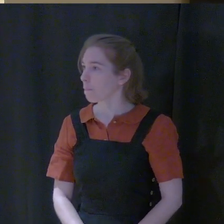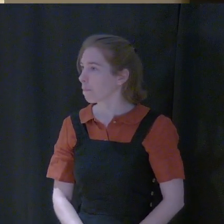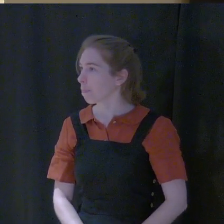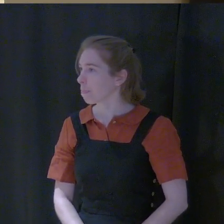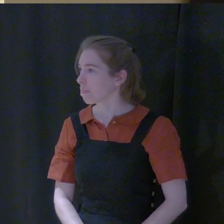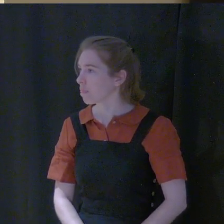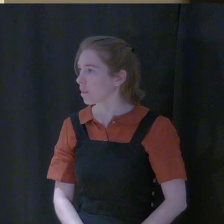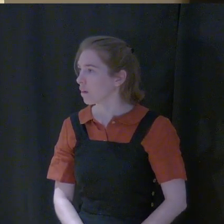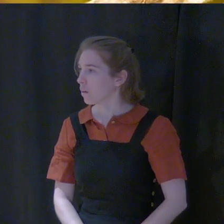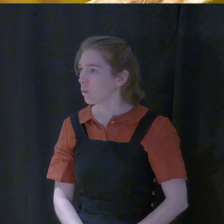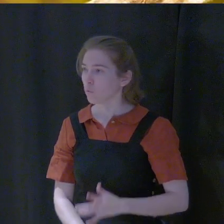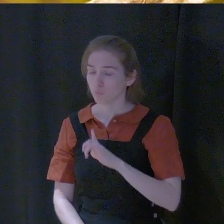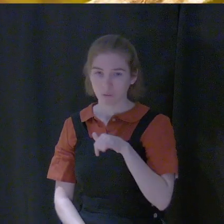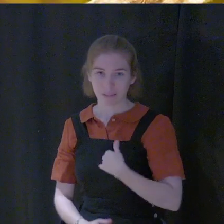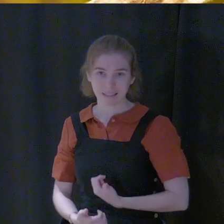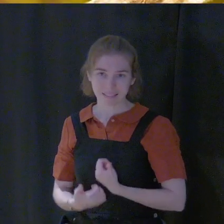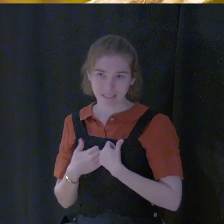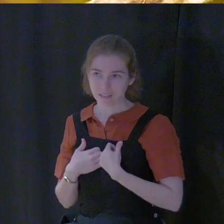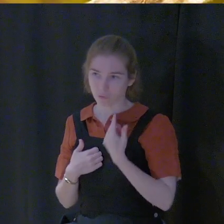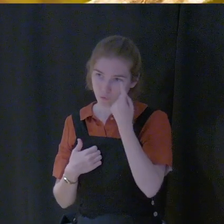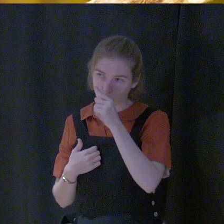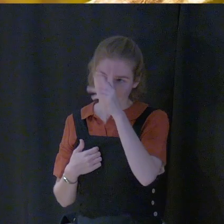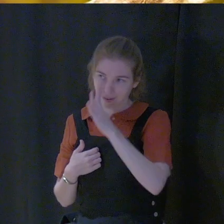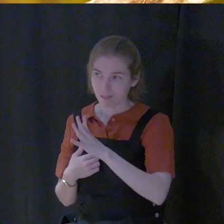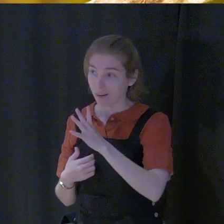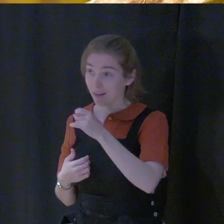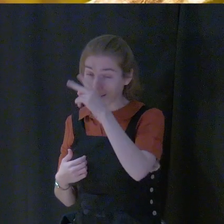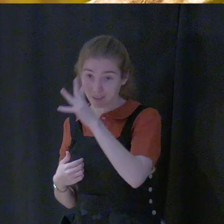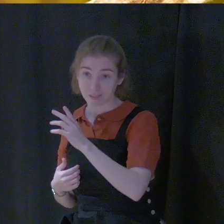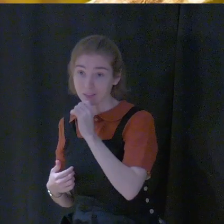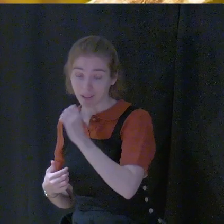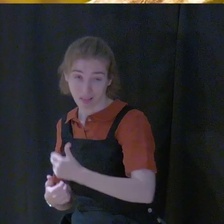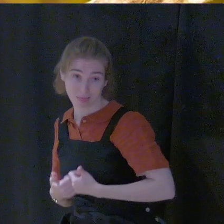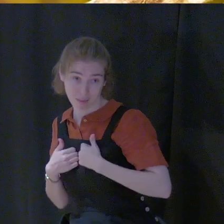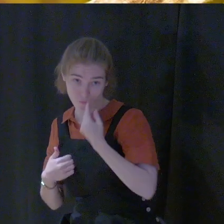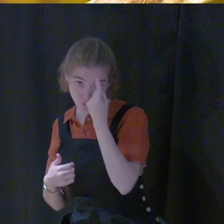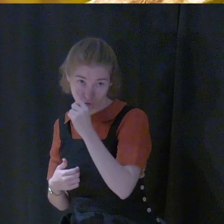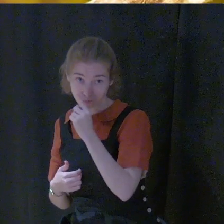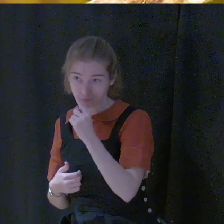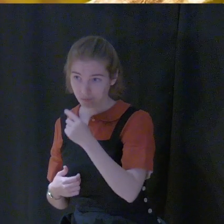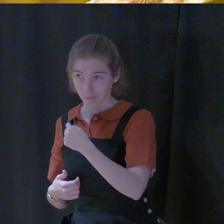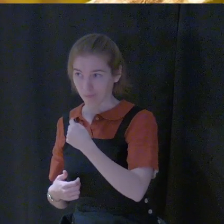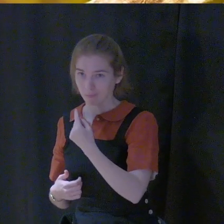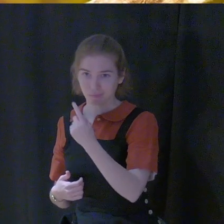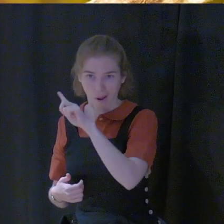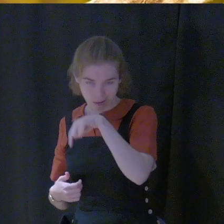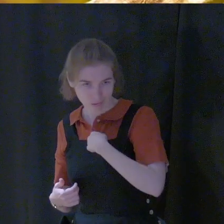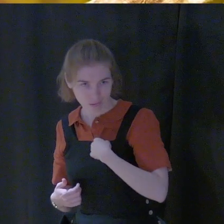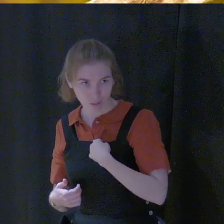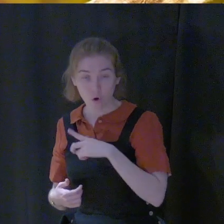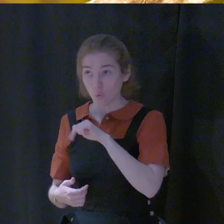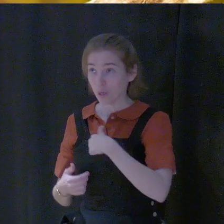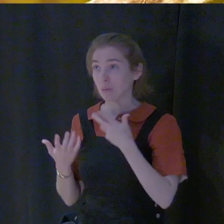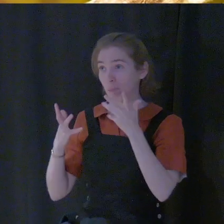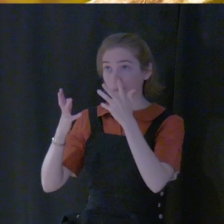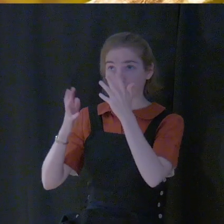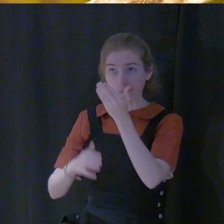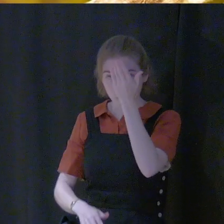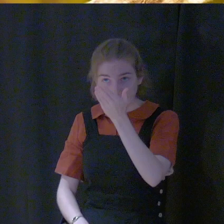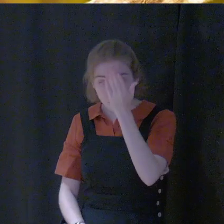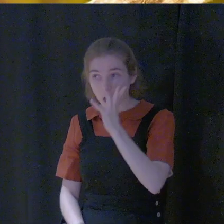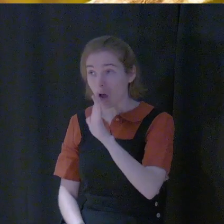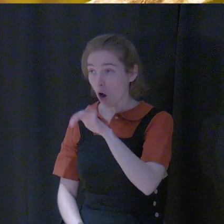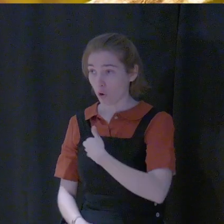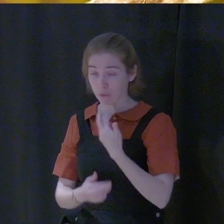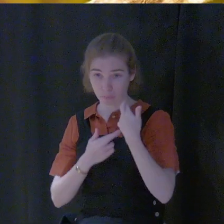We exist for God. God does not exist for us. We are here to praise him. And it's our responsibility that